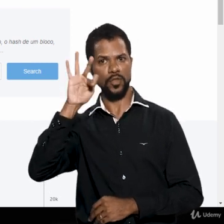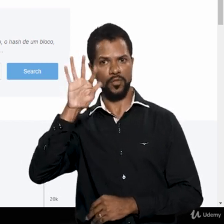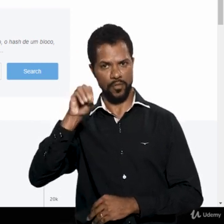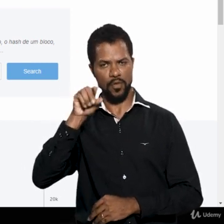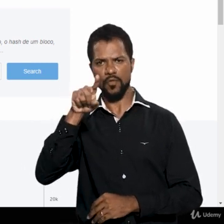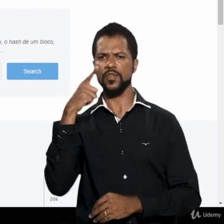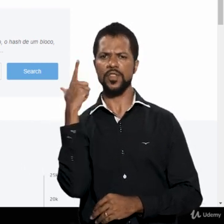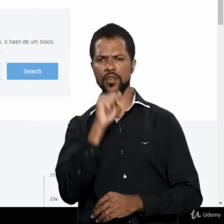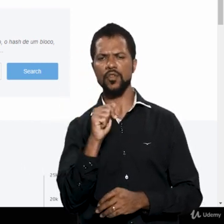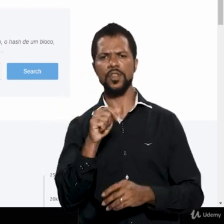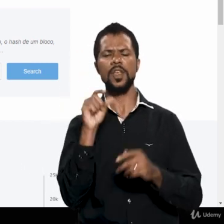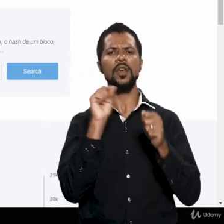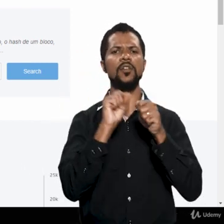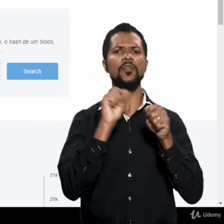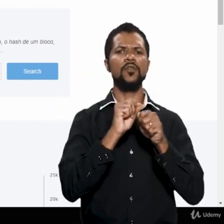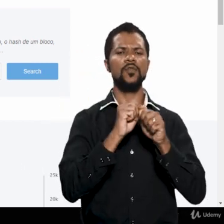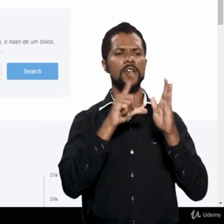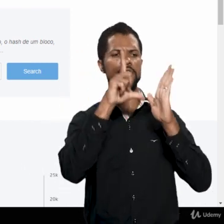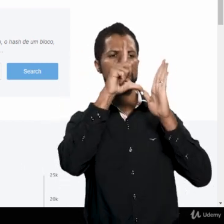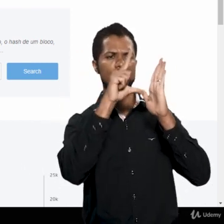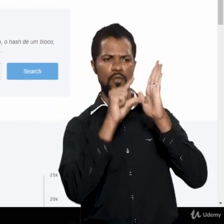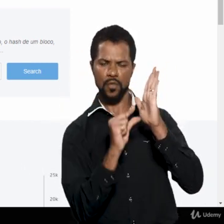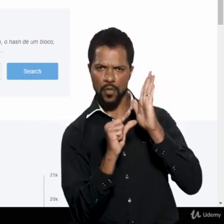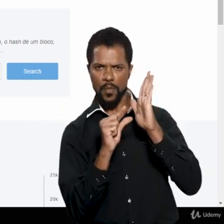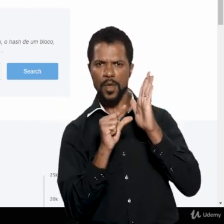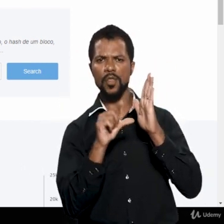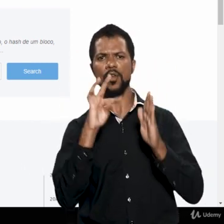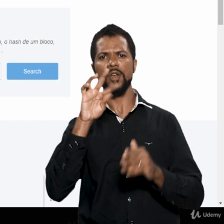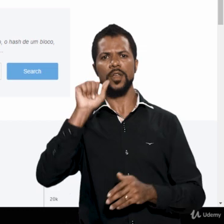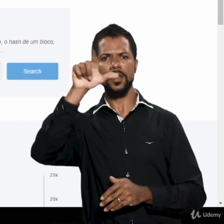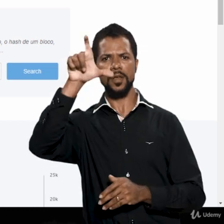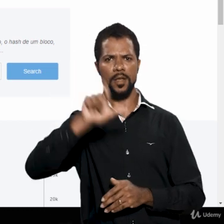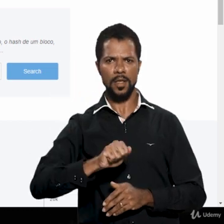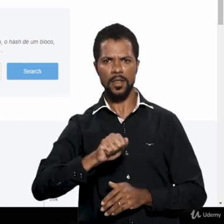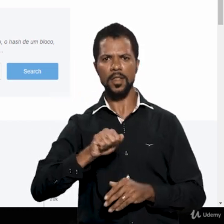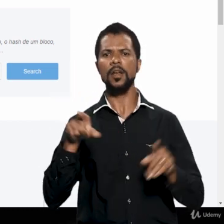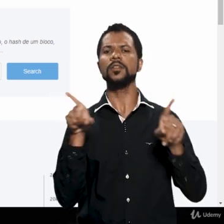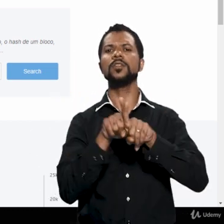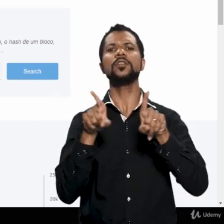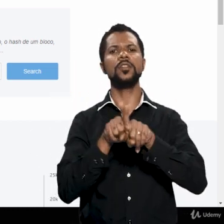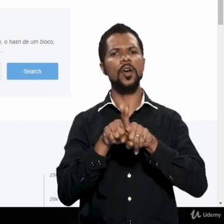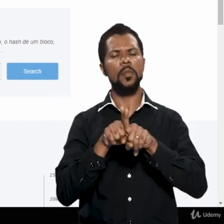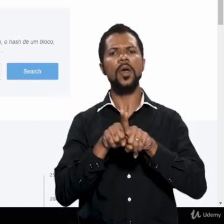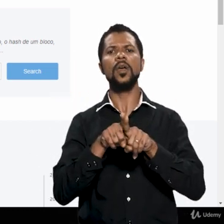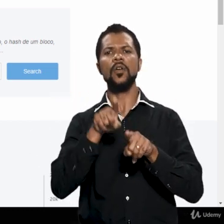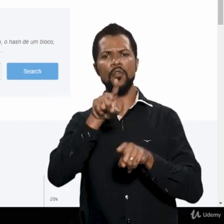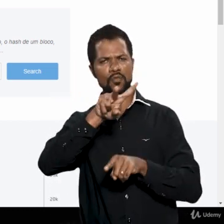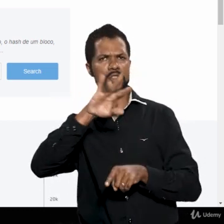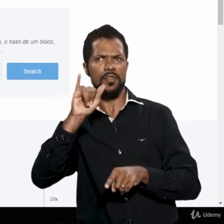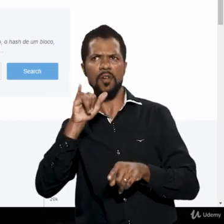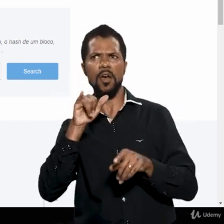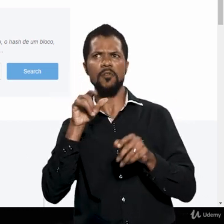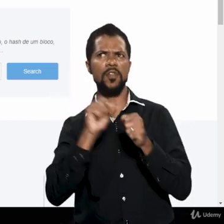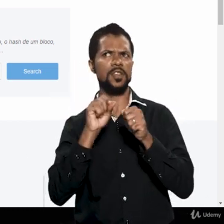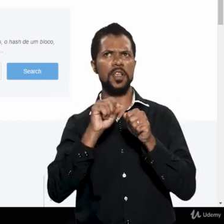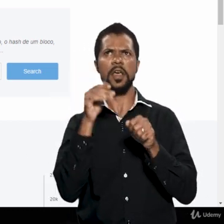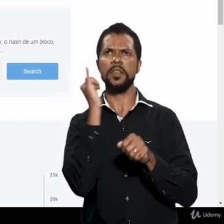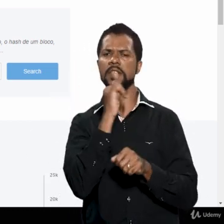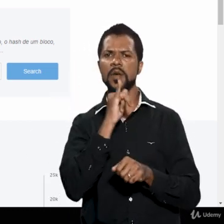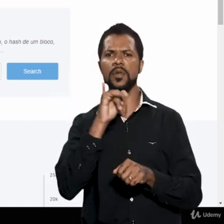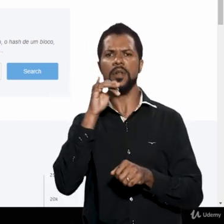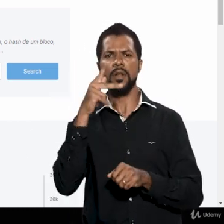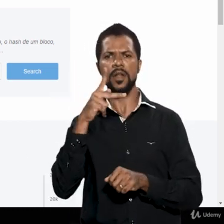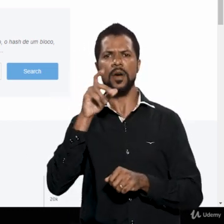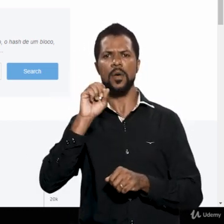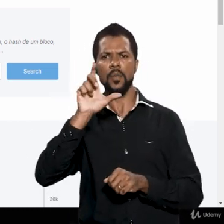transactions in a smaller volume and you're not going to receive such a high fee. So for example, if you perform a